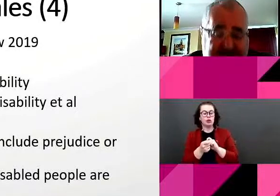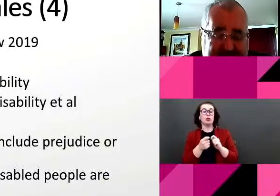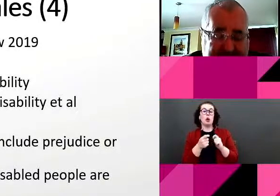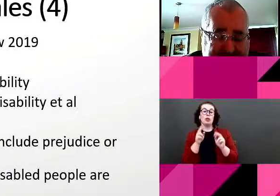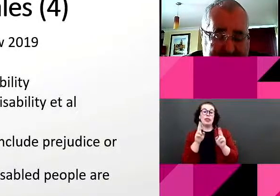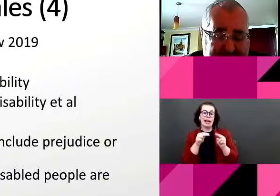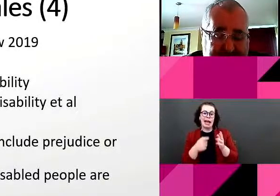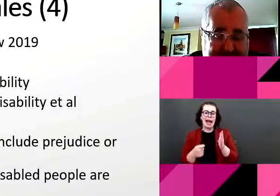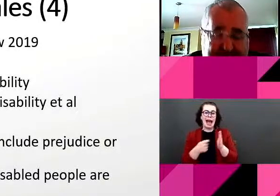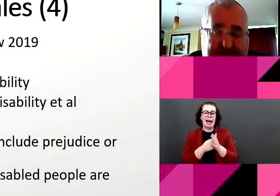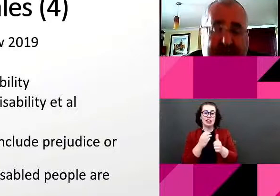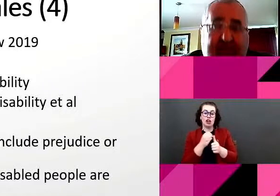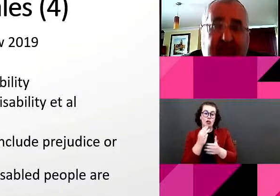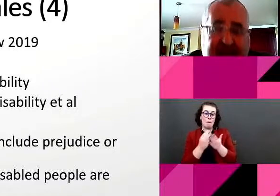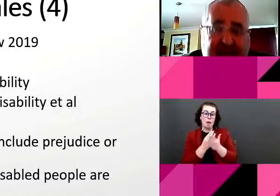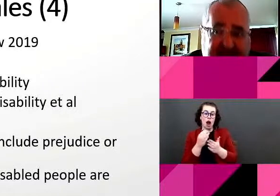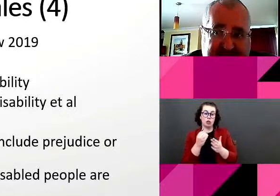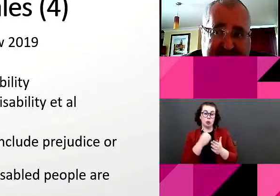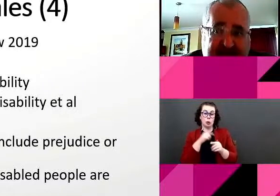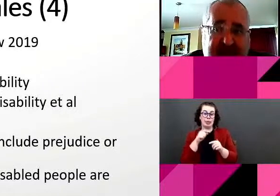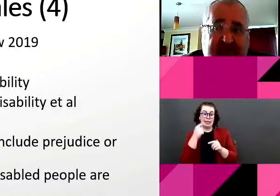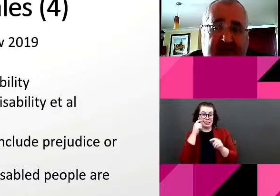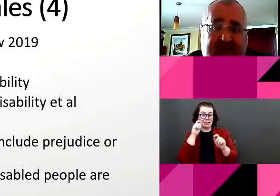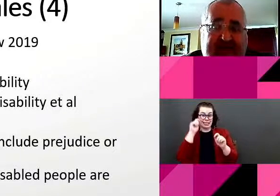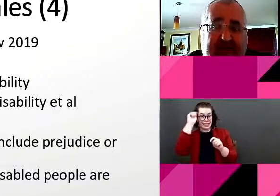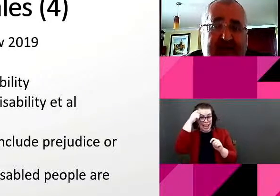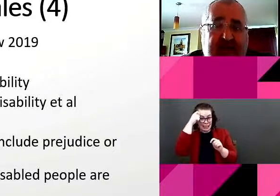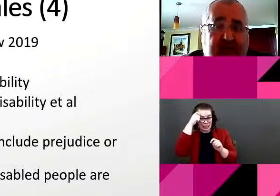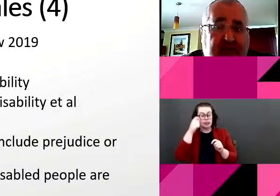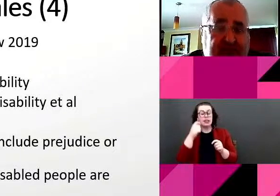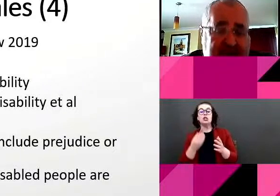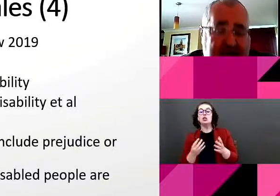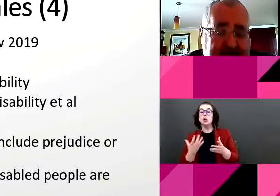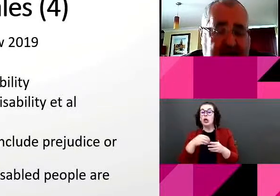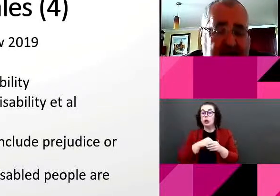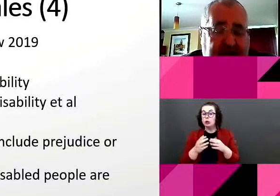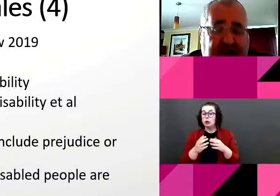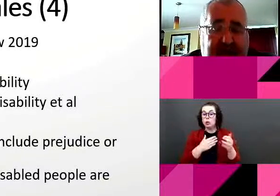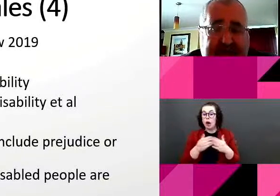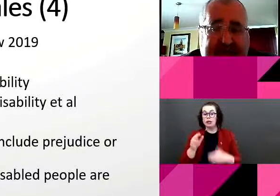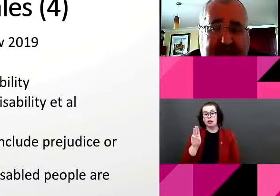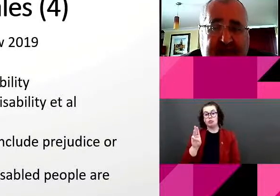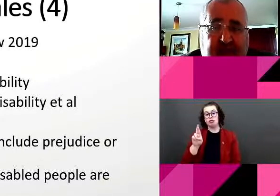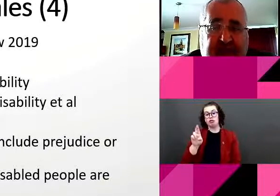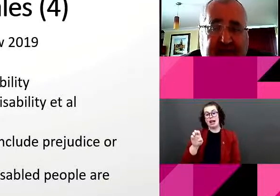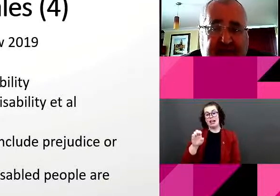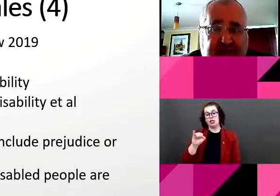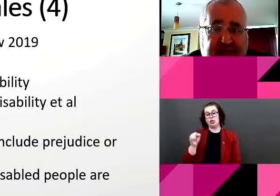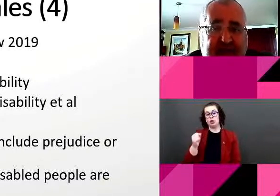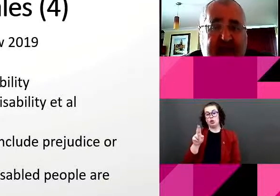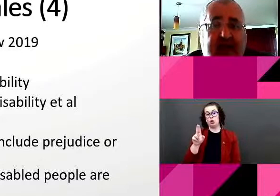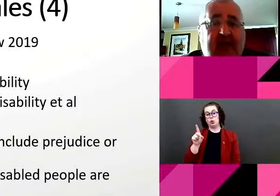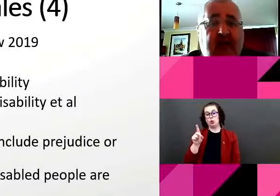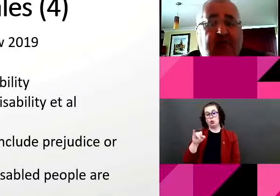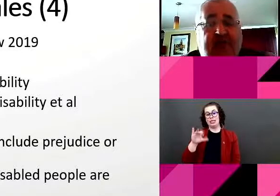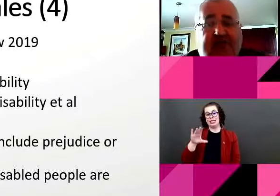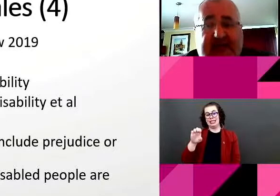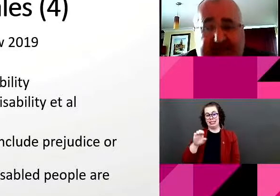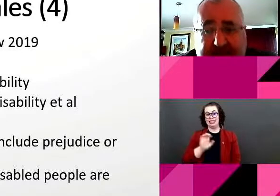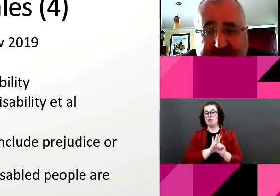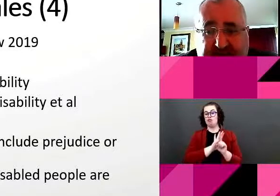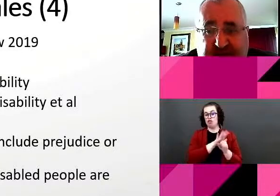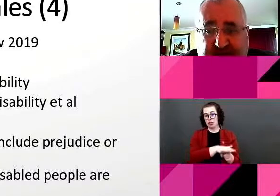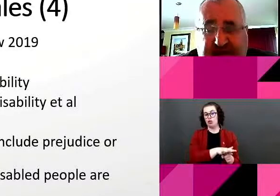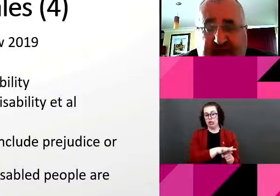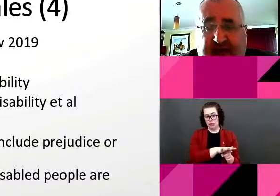which is prejudice, so that you could either have a hostile motivation, you could have